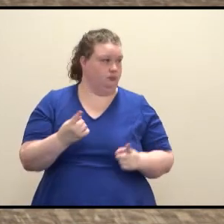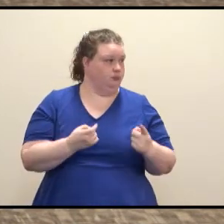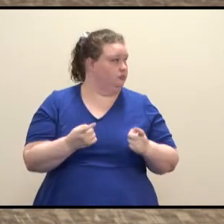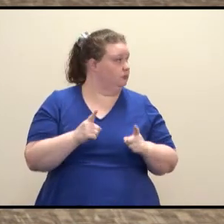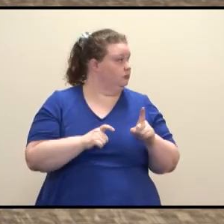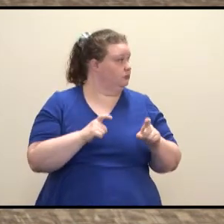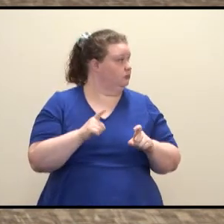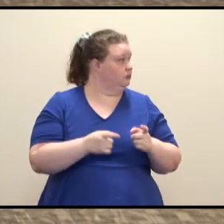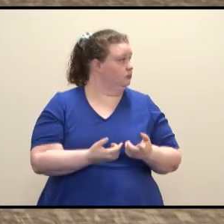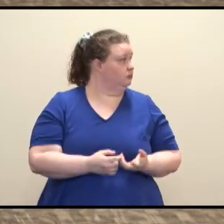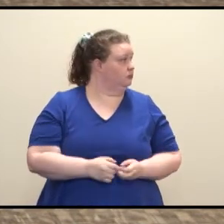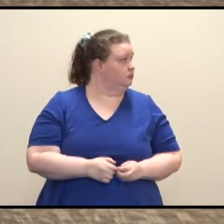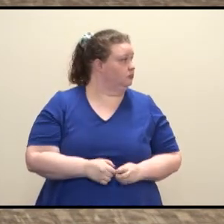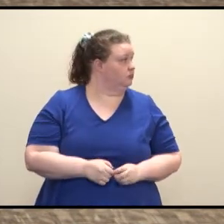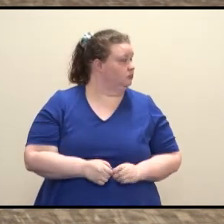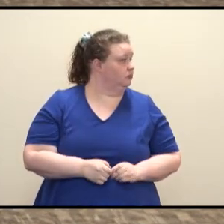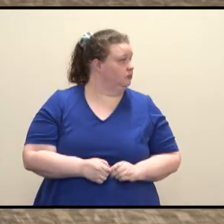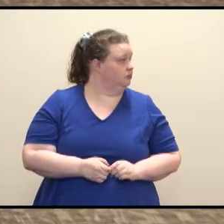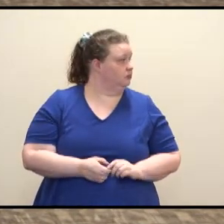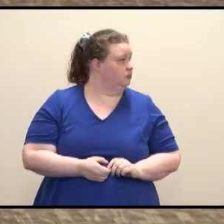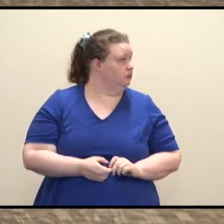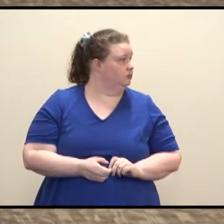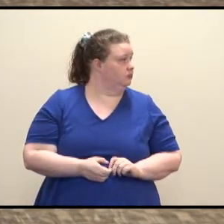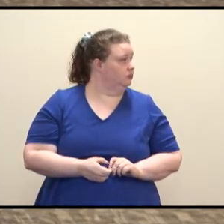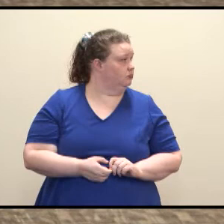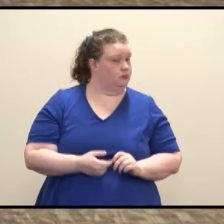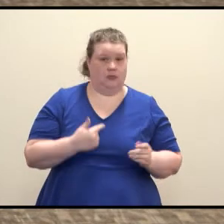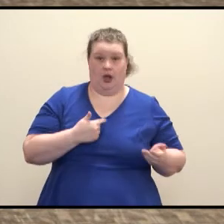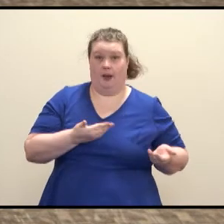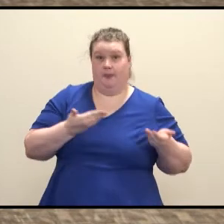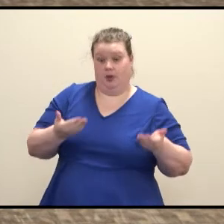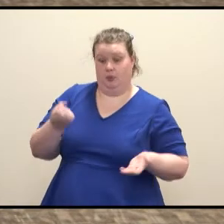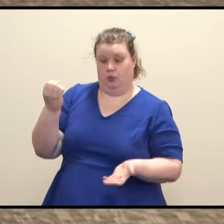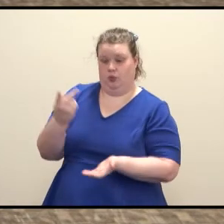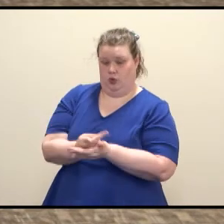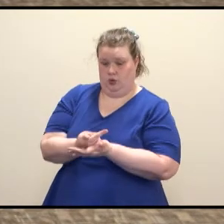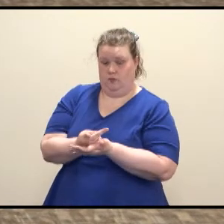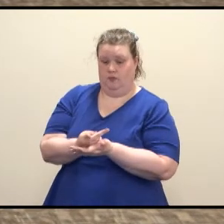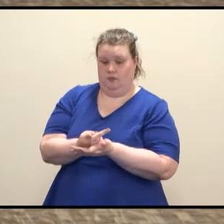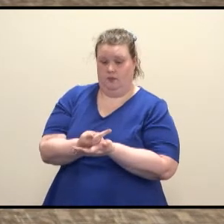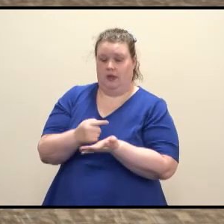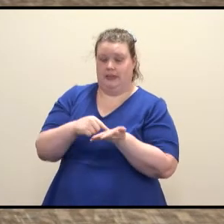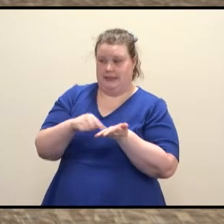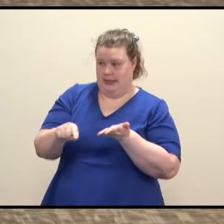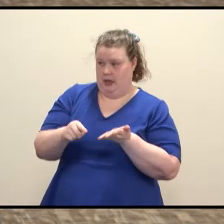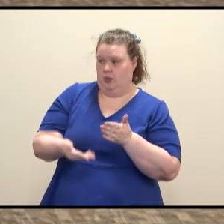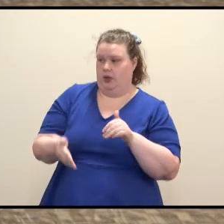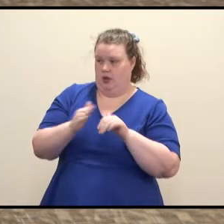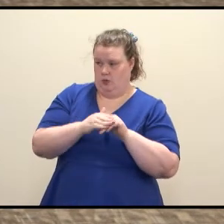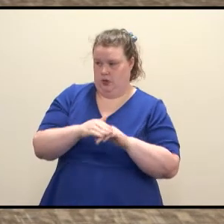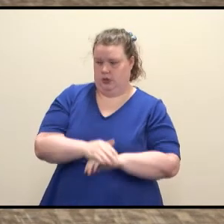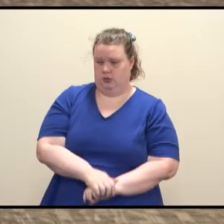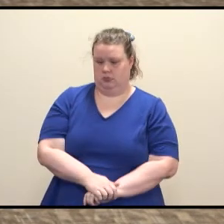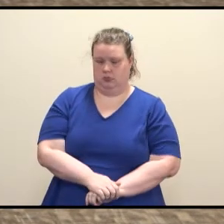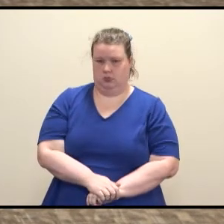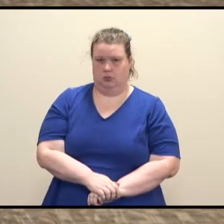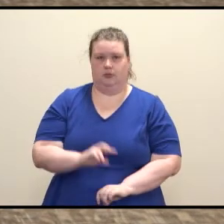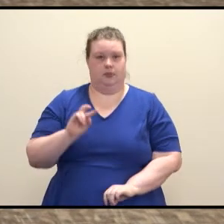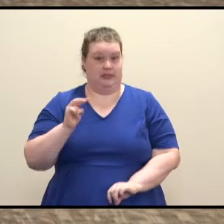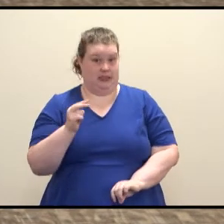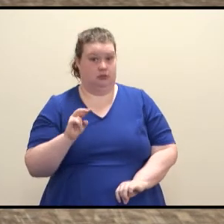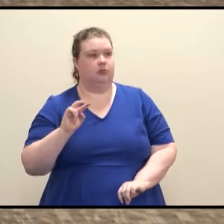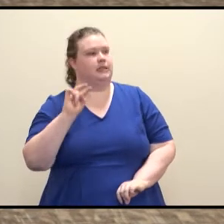questions? Mr. Davis? Make a motion that we approve the salary increases as presented. Okay, is there a